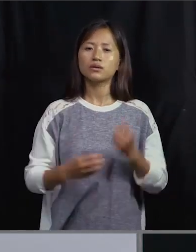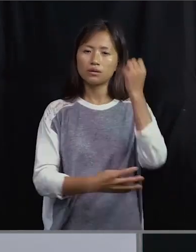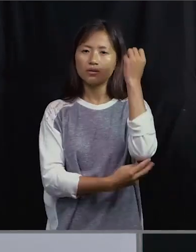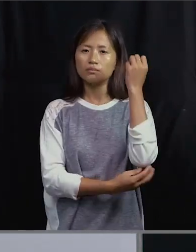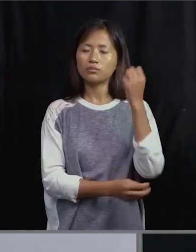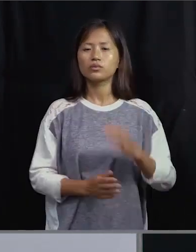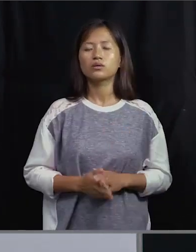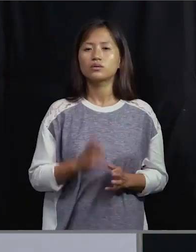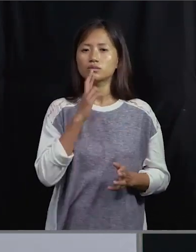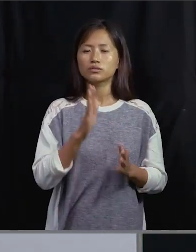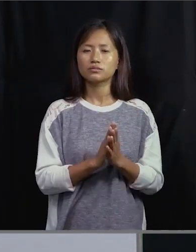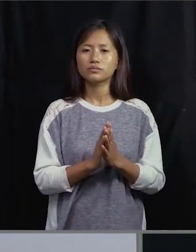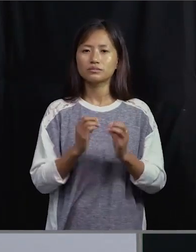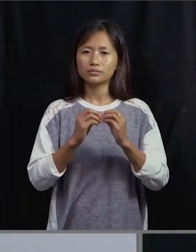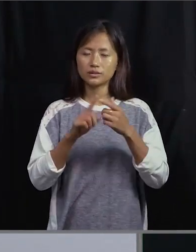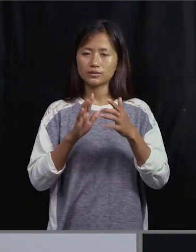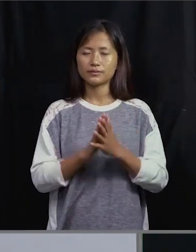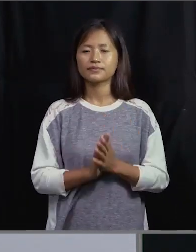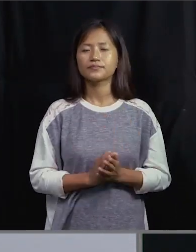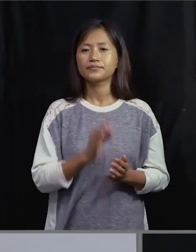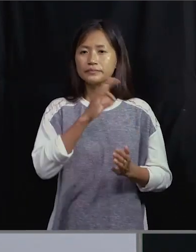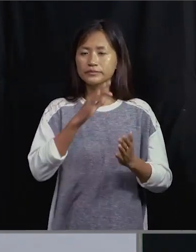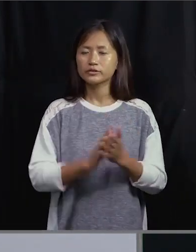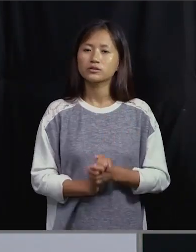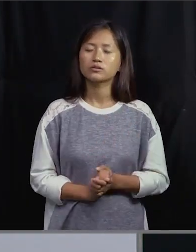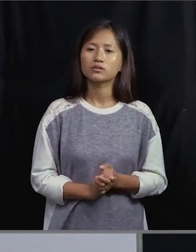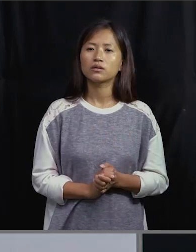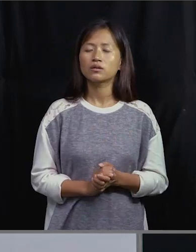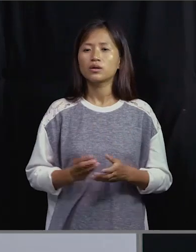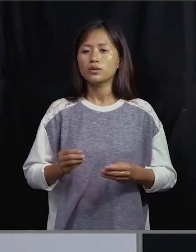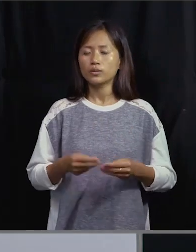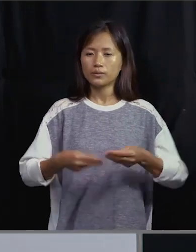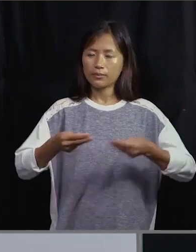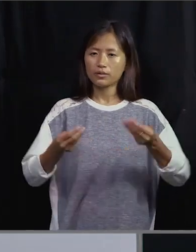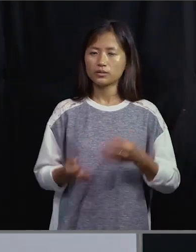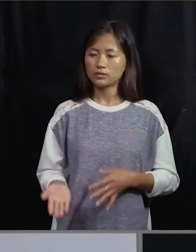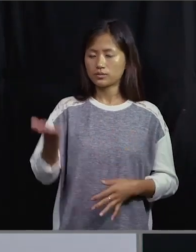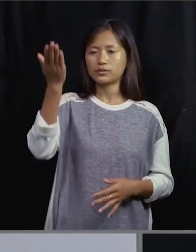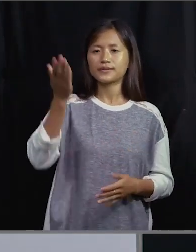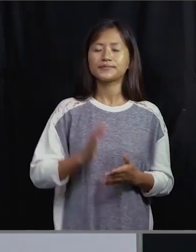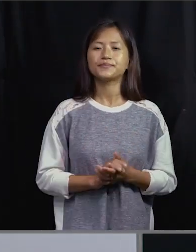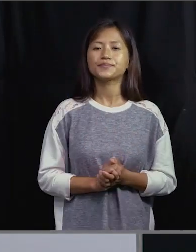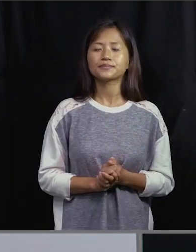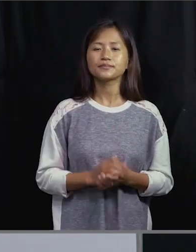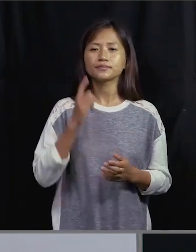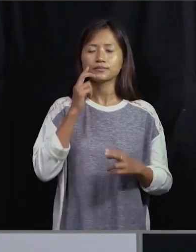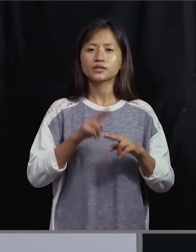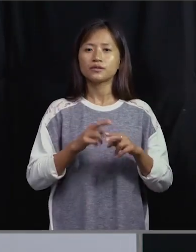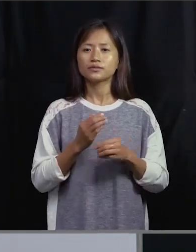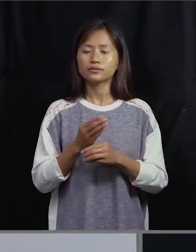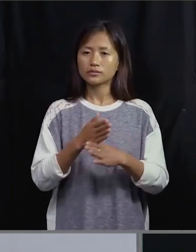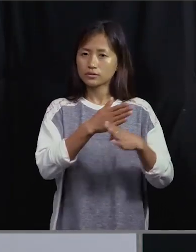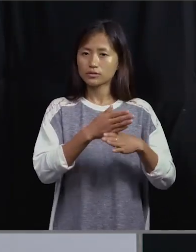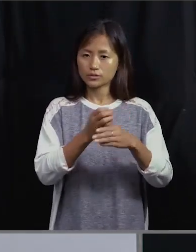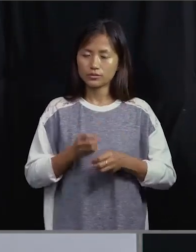also benefited, then the demand for essential commodities in the market will rise. Likewise, if the distribution of income